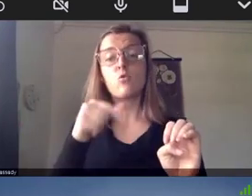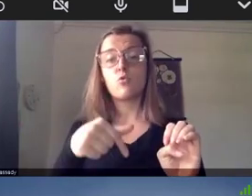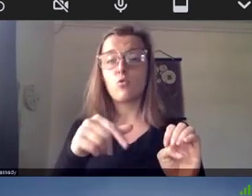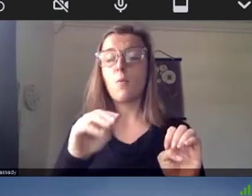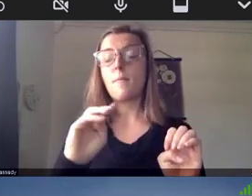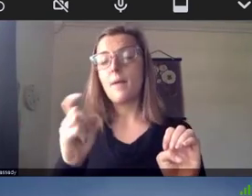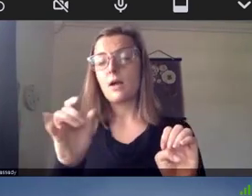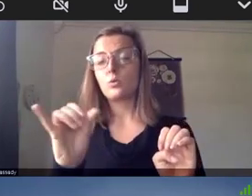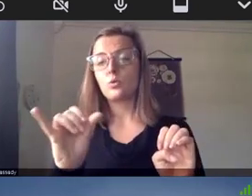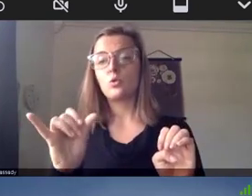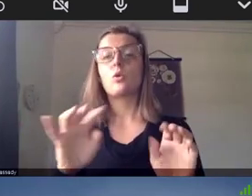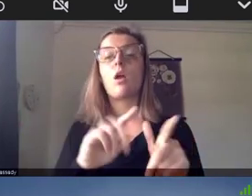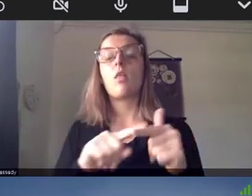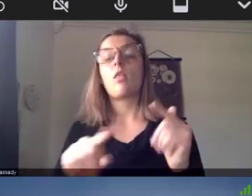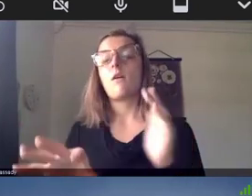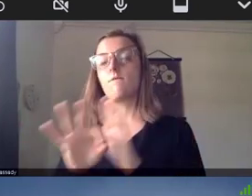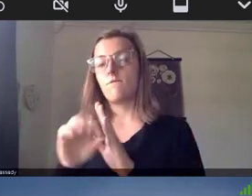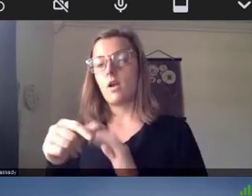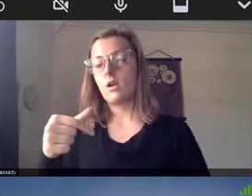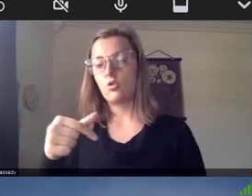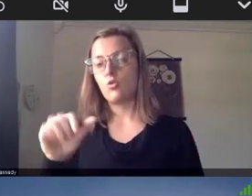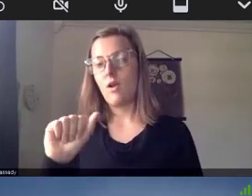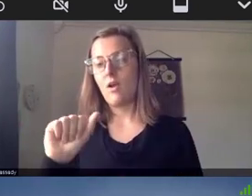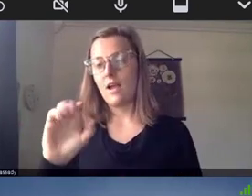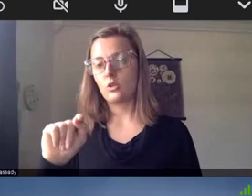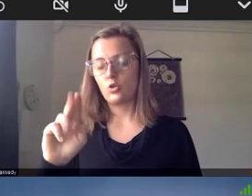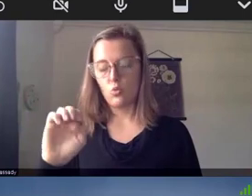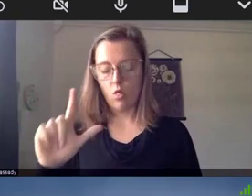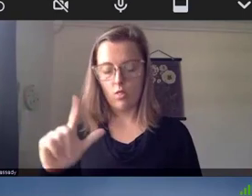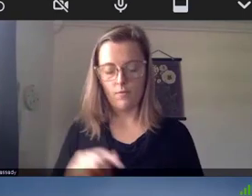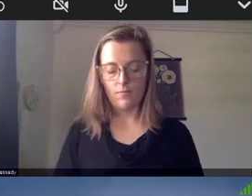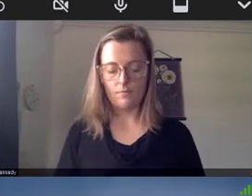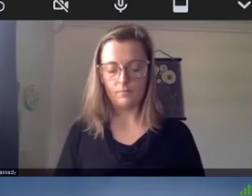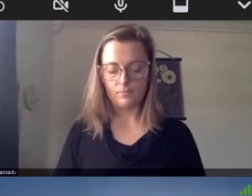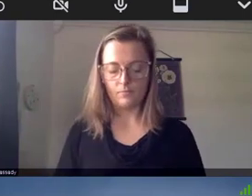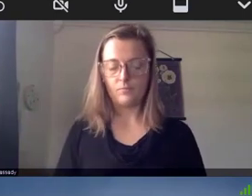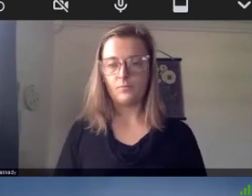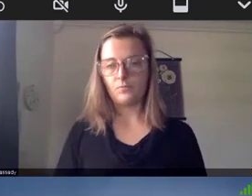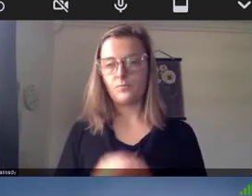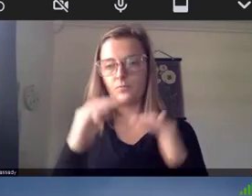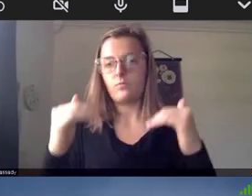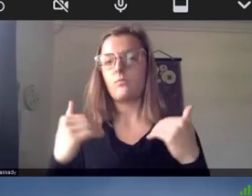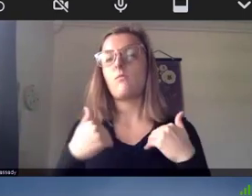Right? So then we would use a table like this that gives us effectiveness as a function of NTU.